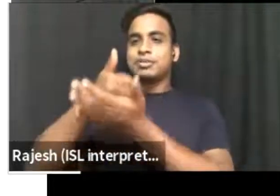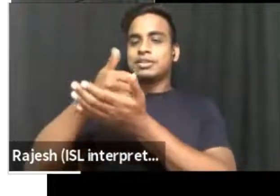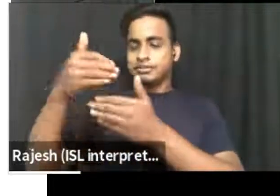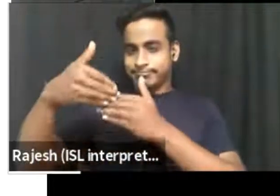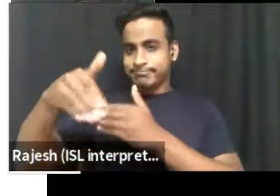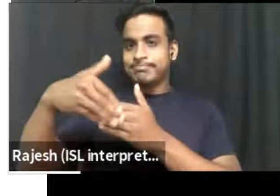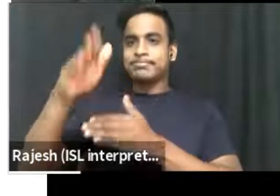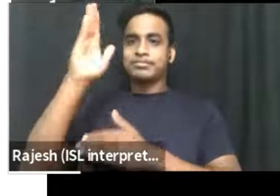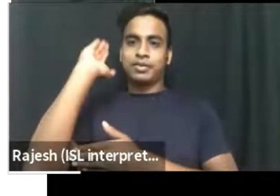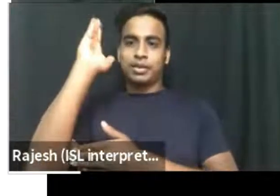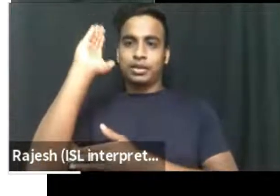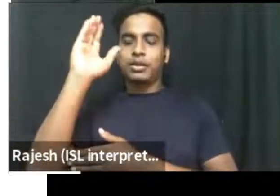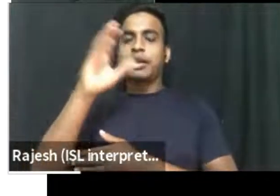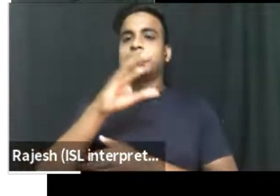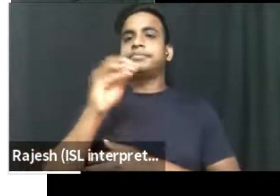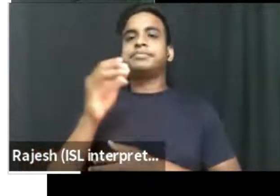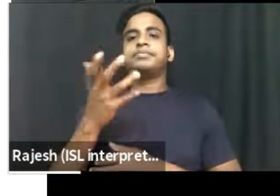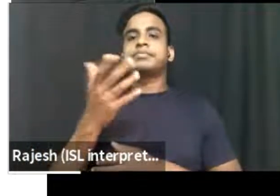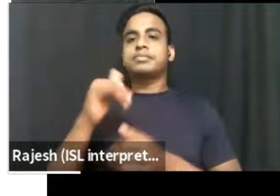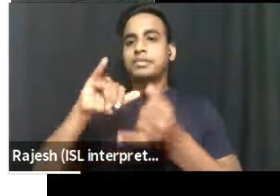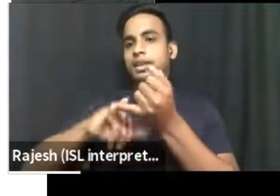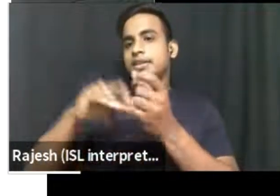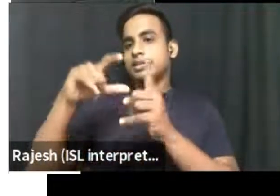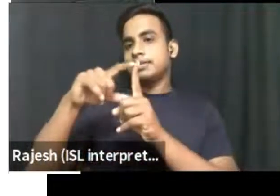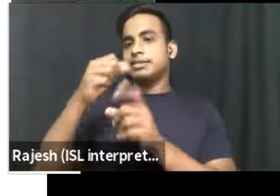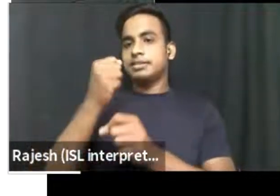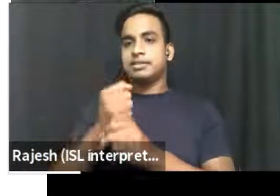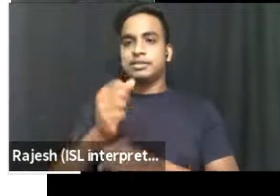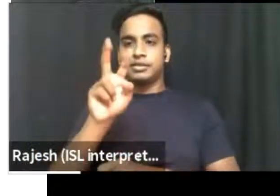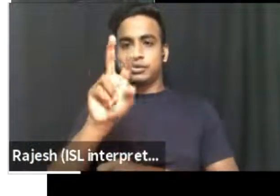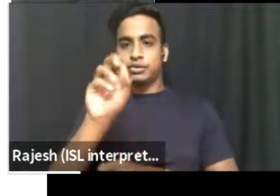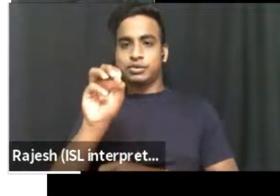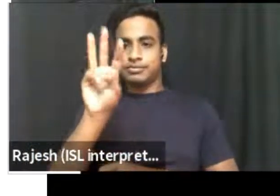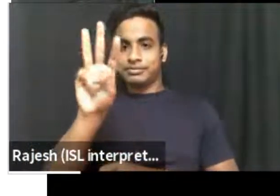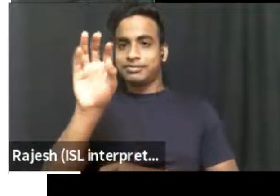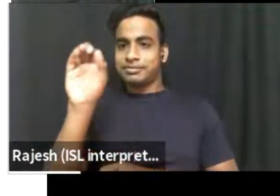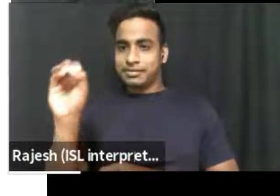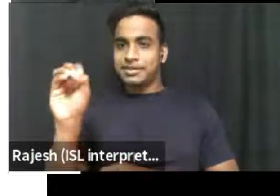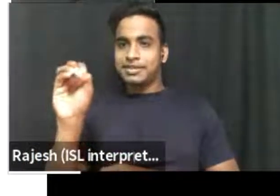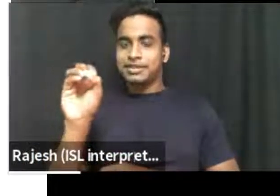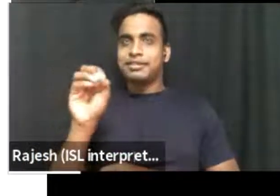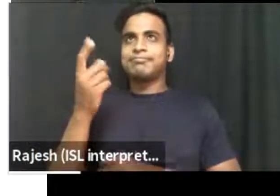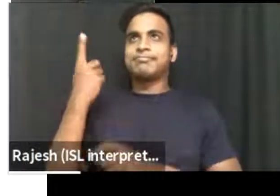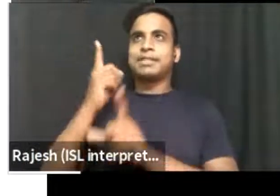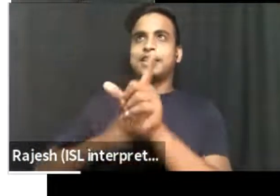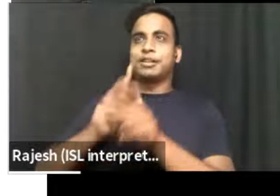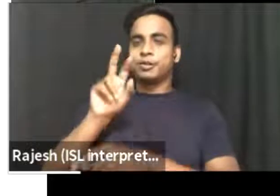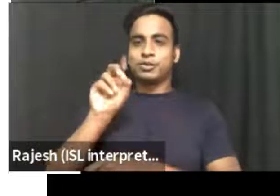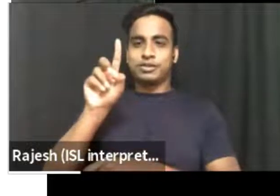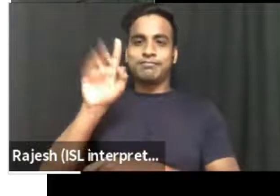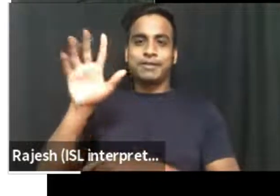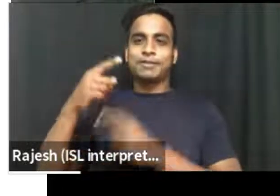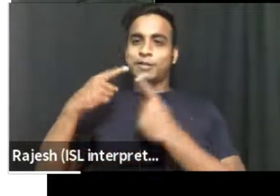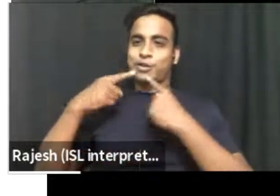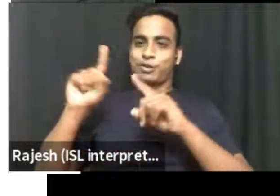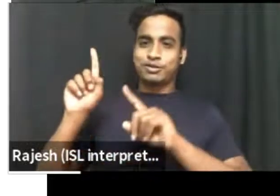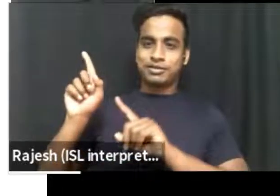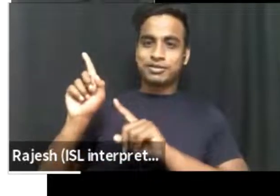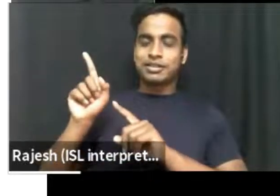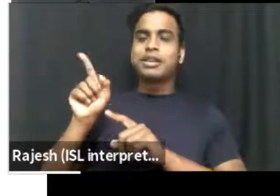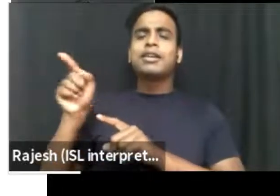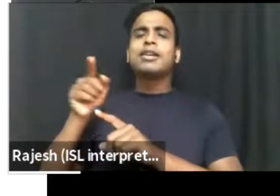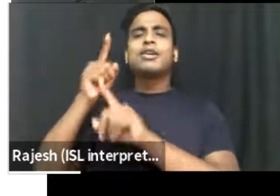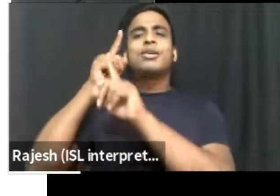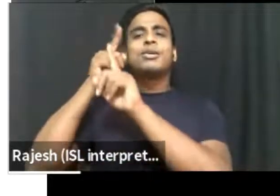later, and the Sustainable Development Goals 2030, which came up in 2015, which particularly